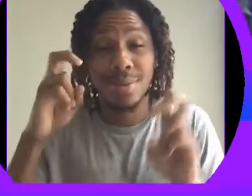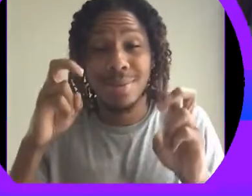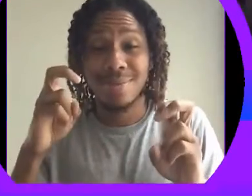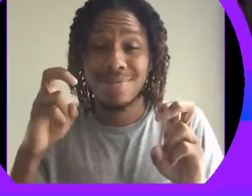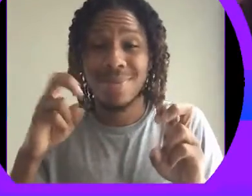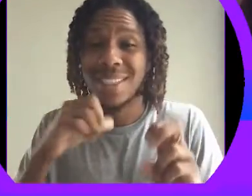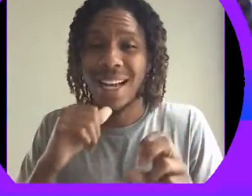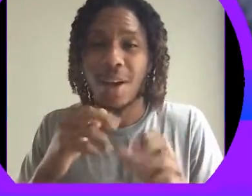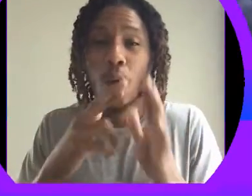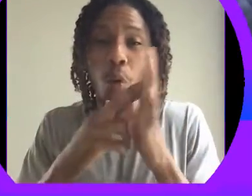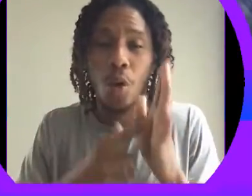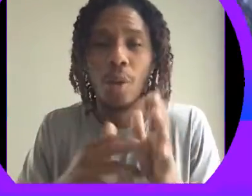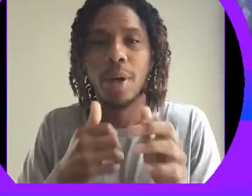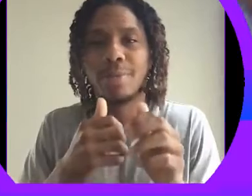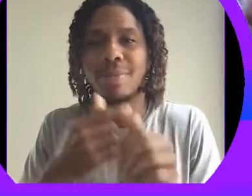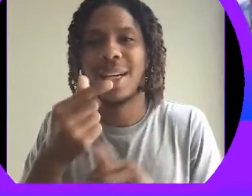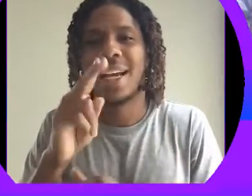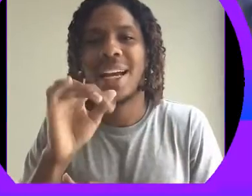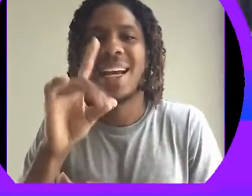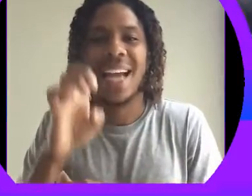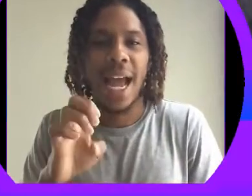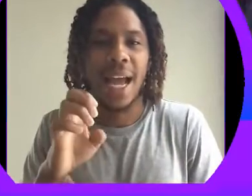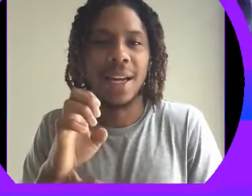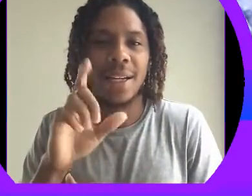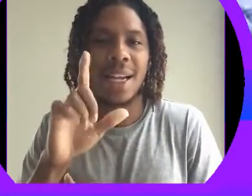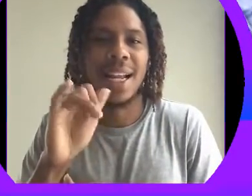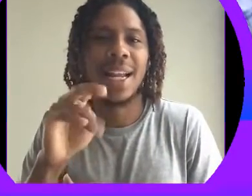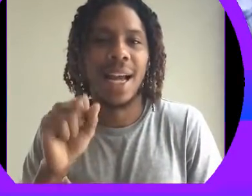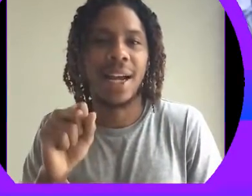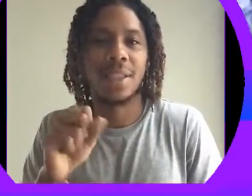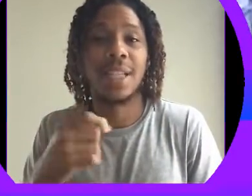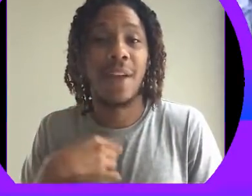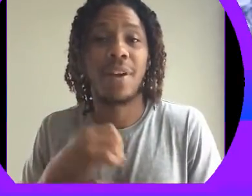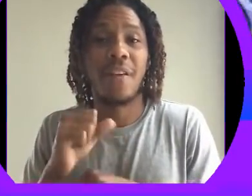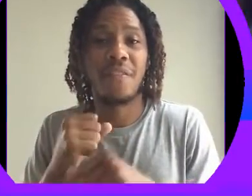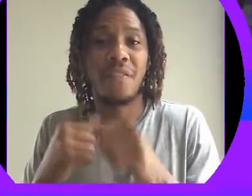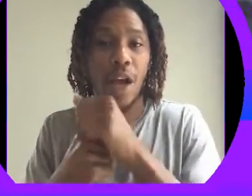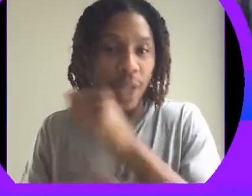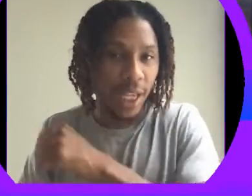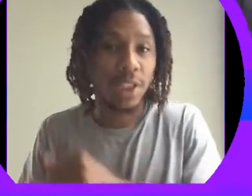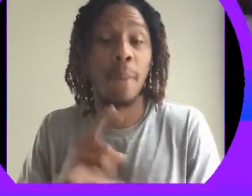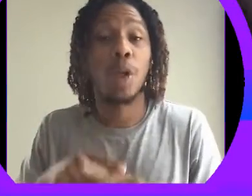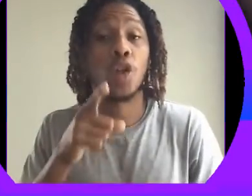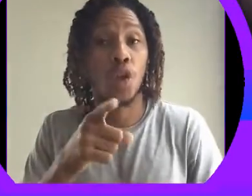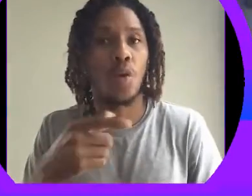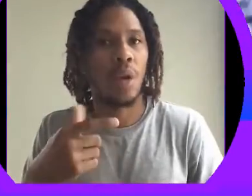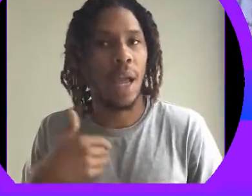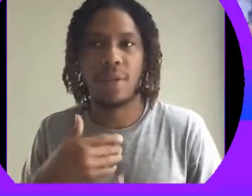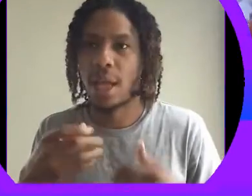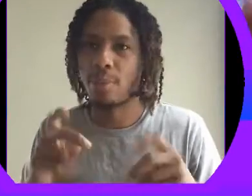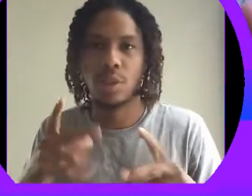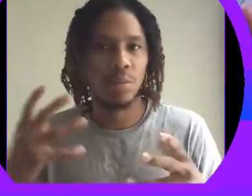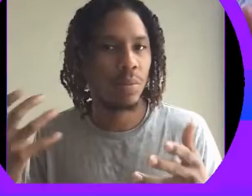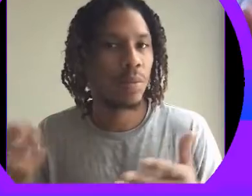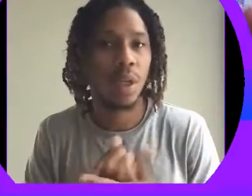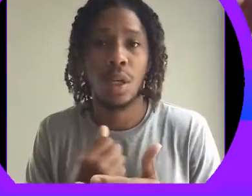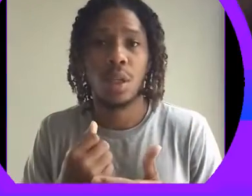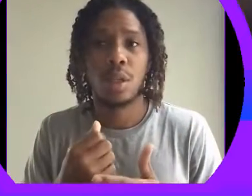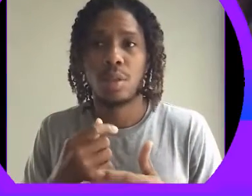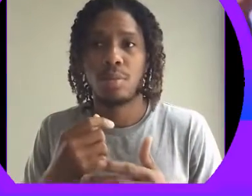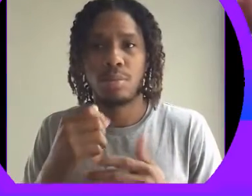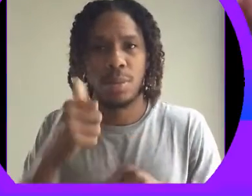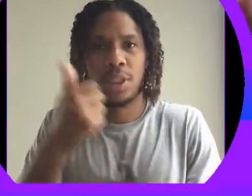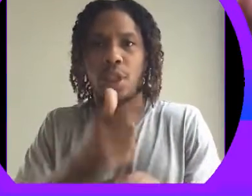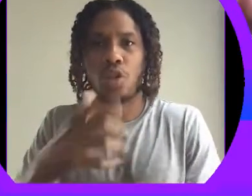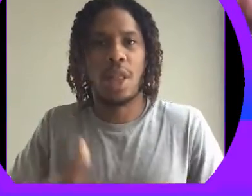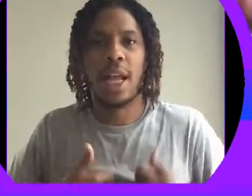are no rules. They're more like guidelines, just a foundation. But you have the chance to make your life whatever you want